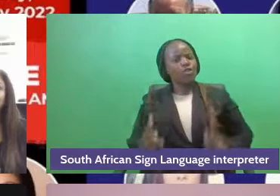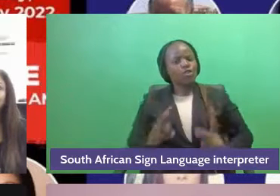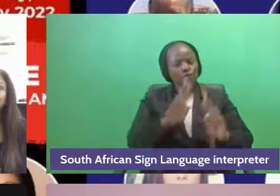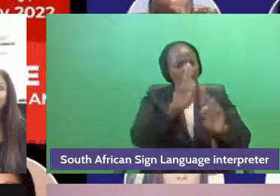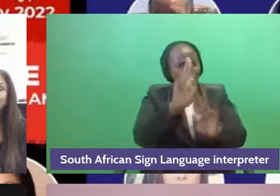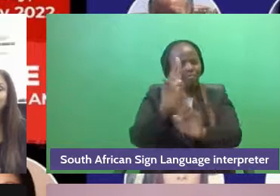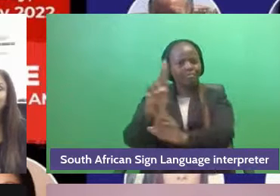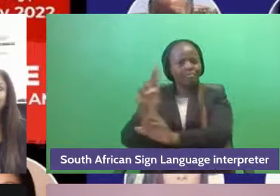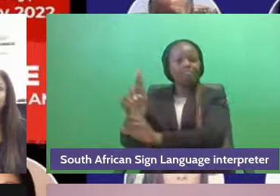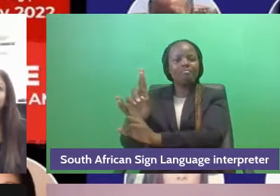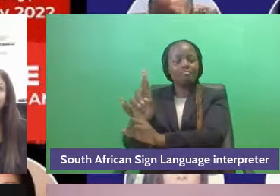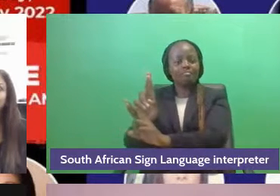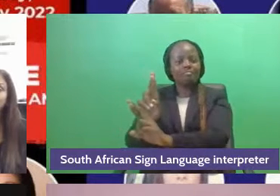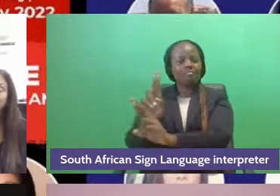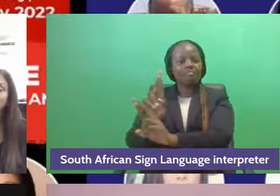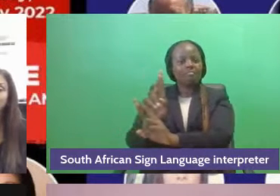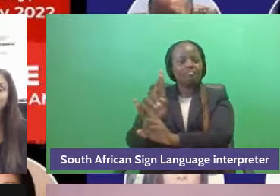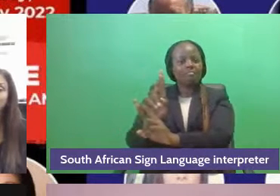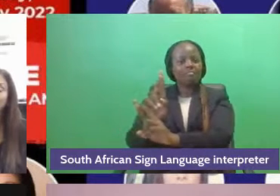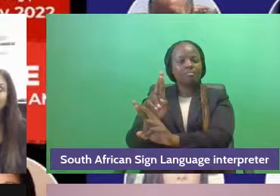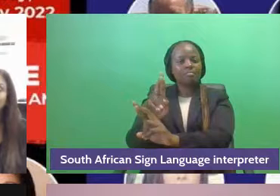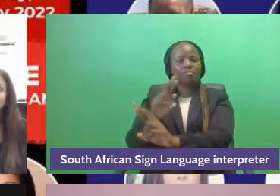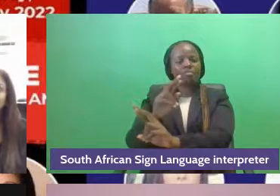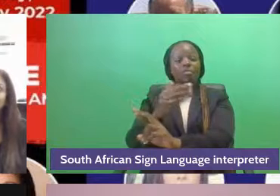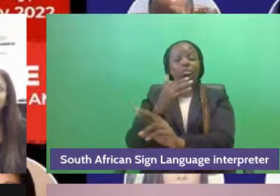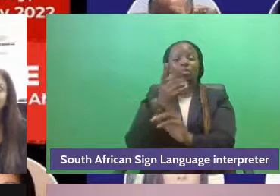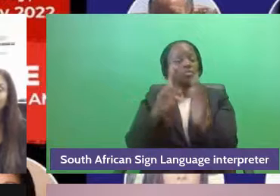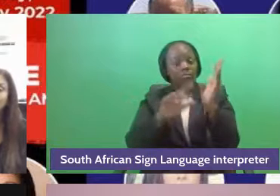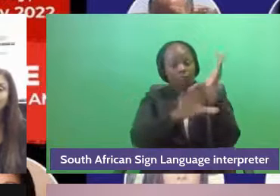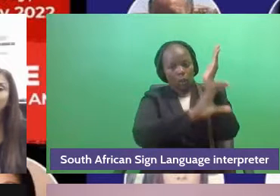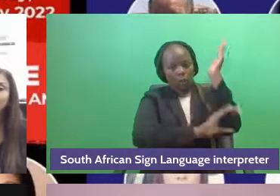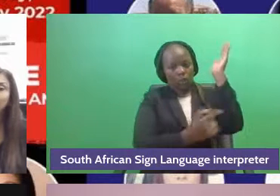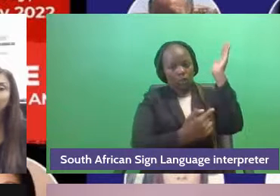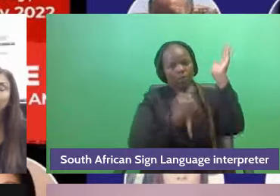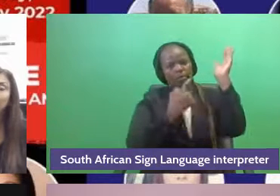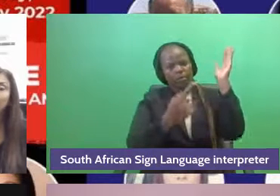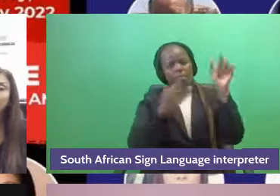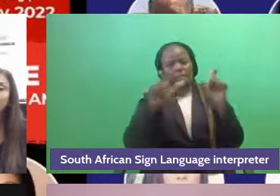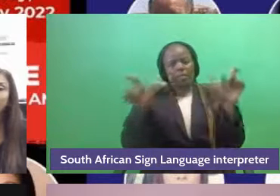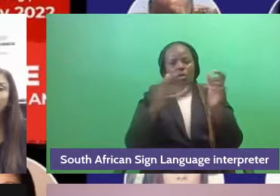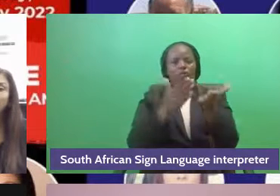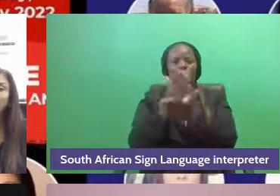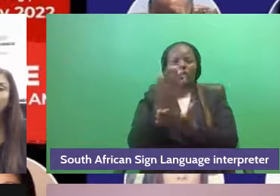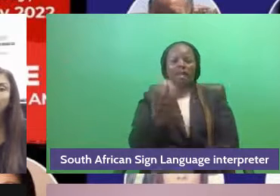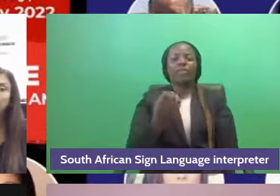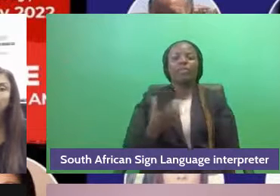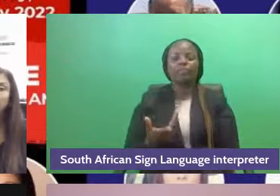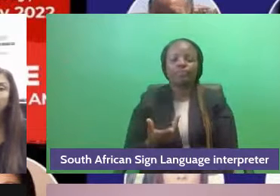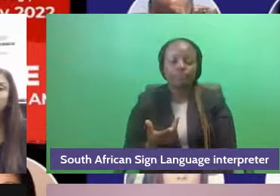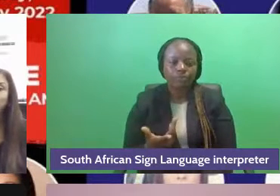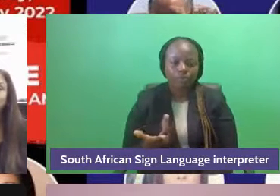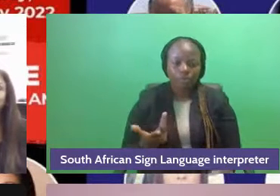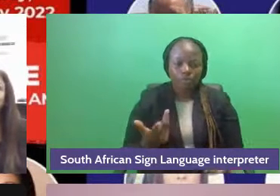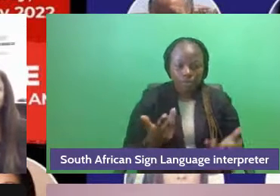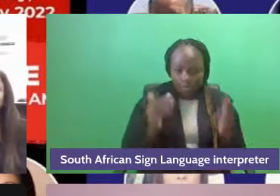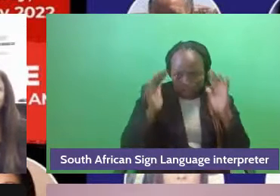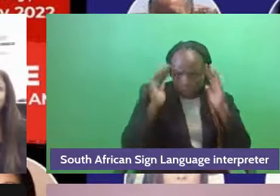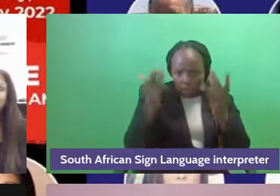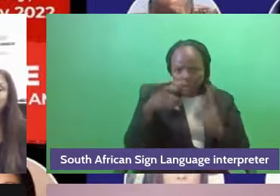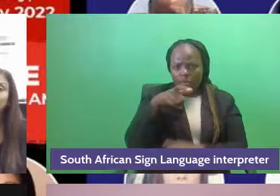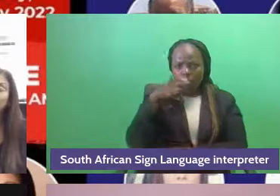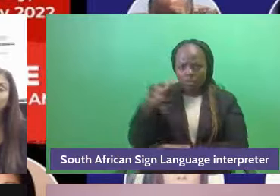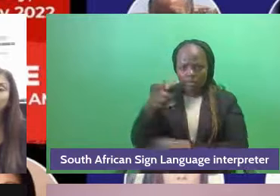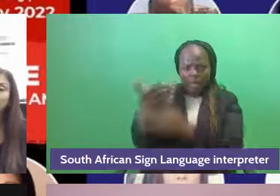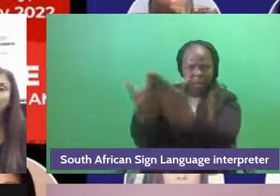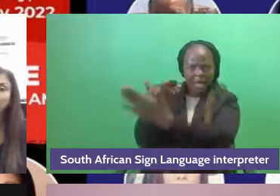are afforded by our Supreme Constitution. So I'm not sure if I'm missing any comments,